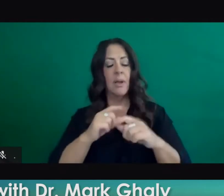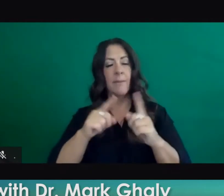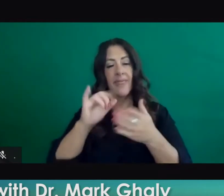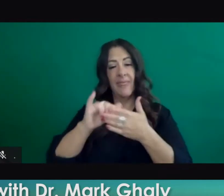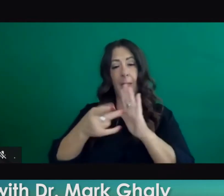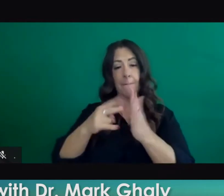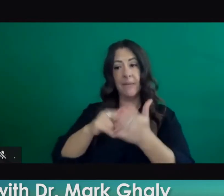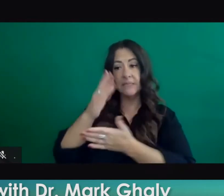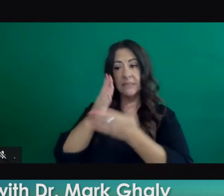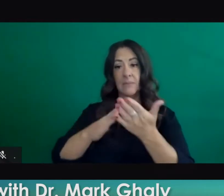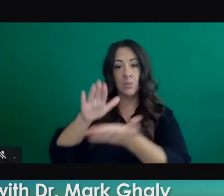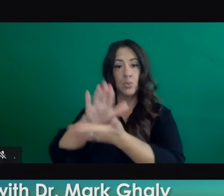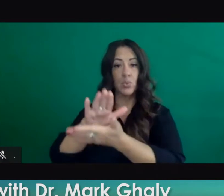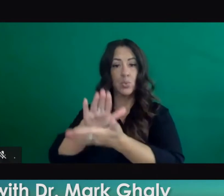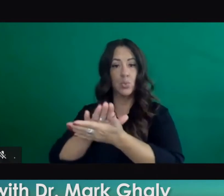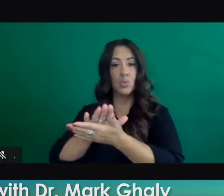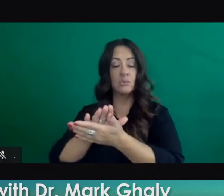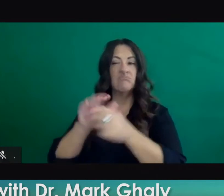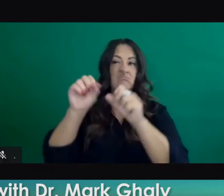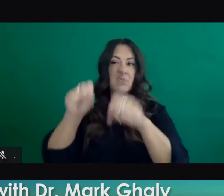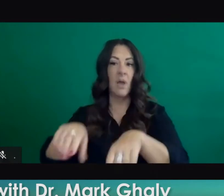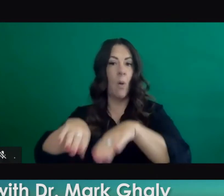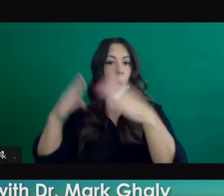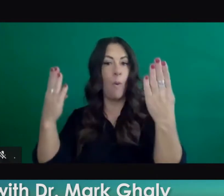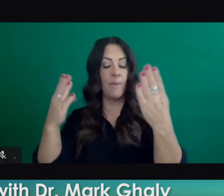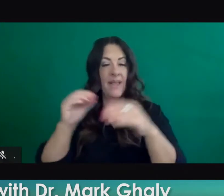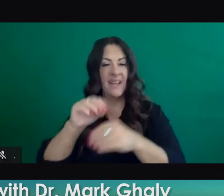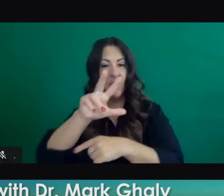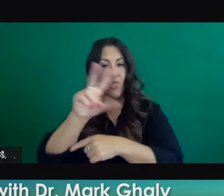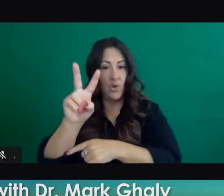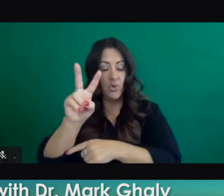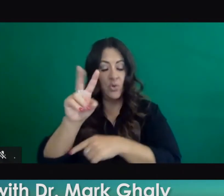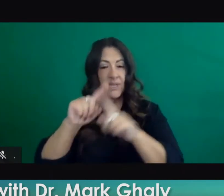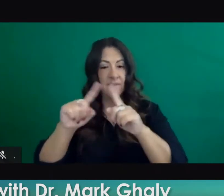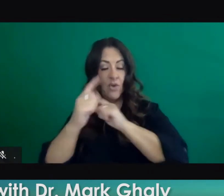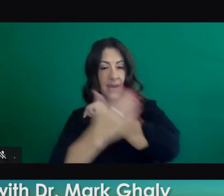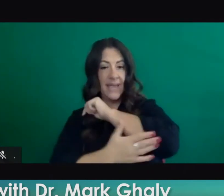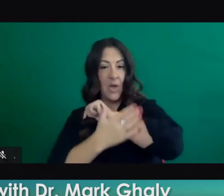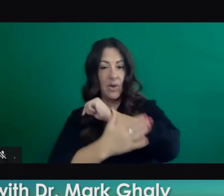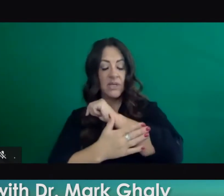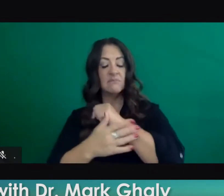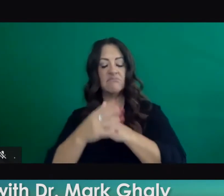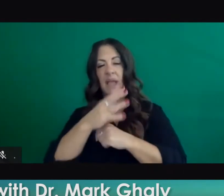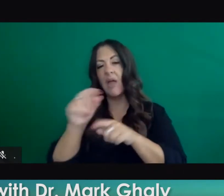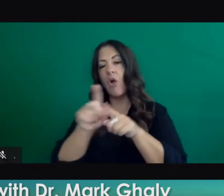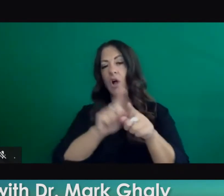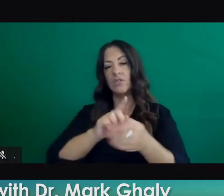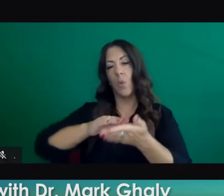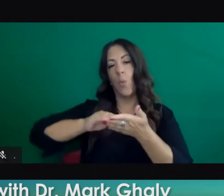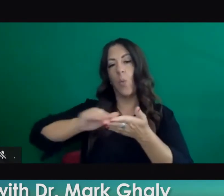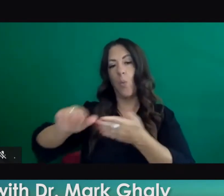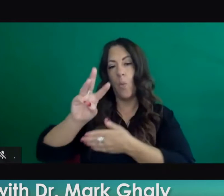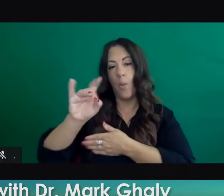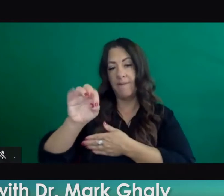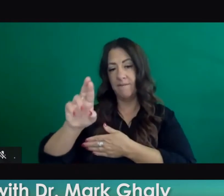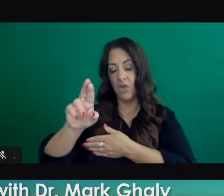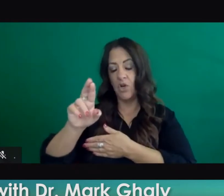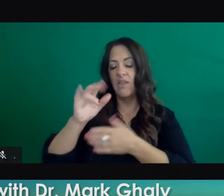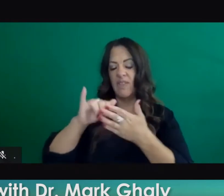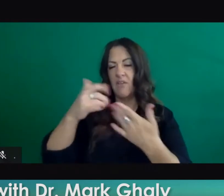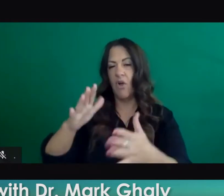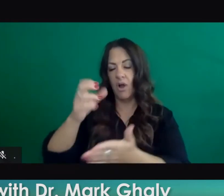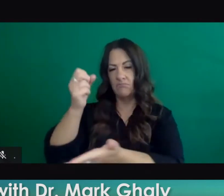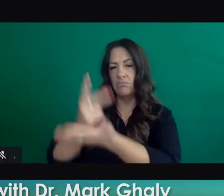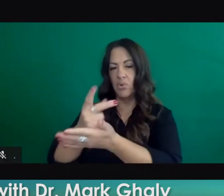to reopen in at least 32 counties. And if you include the waivers that the state has already approved, there's a lot of schools